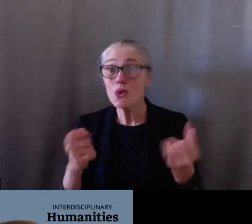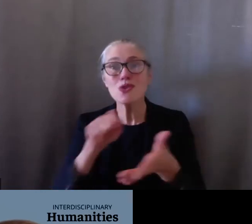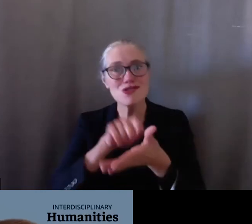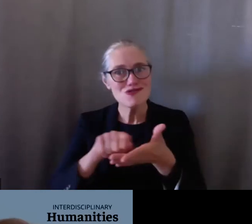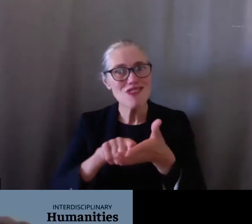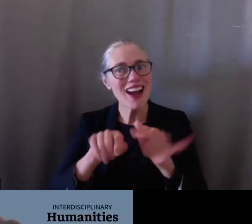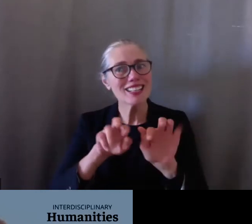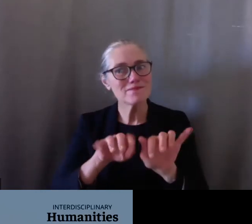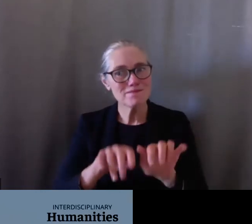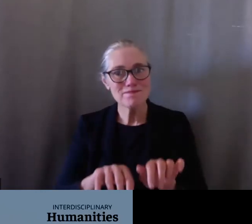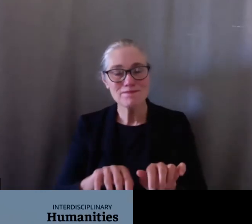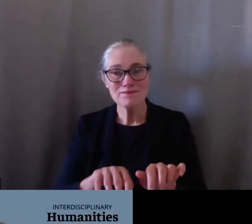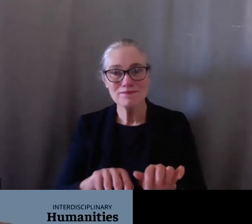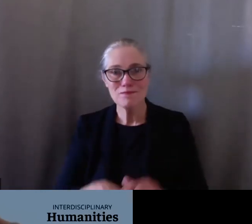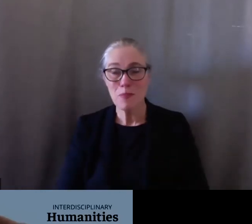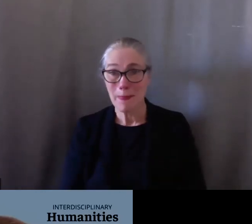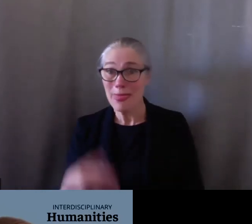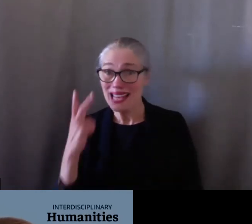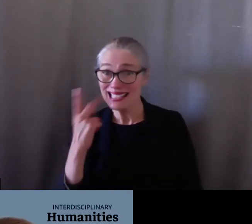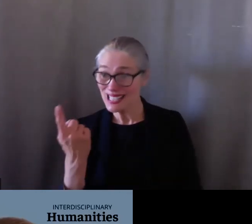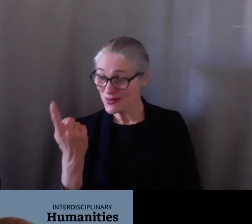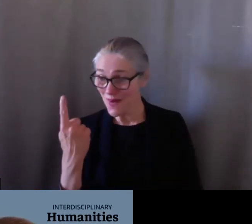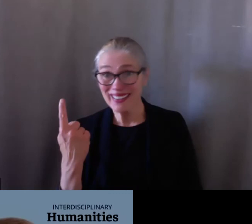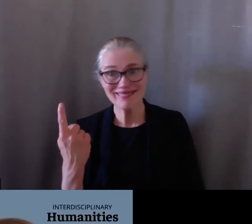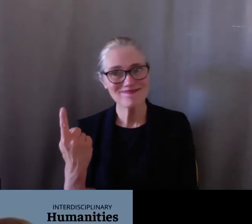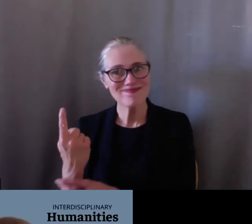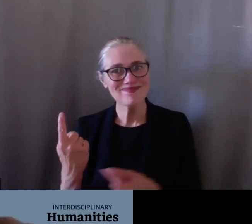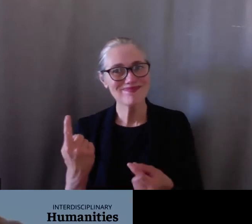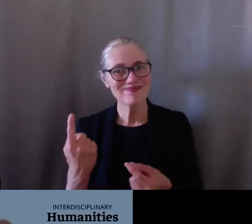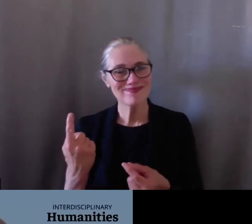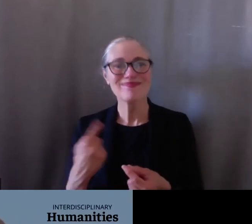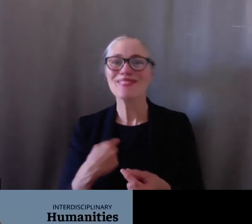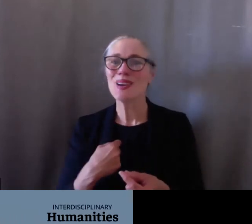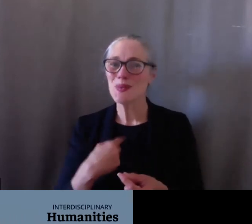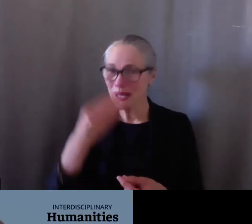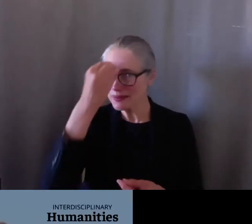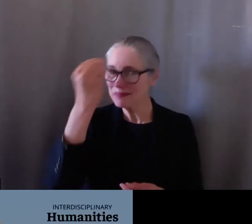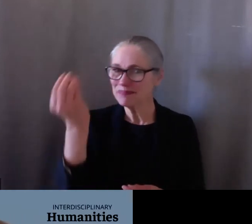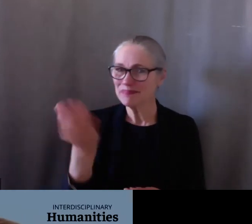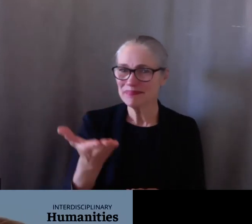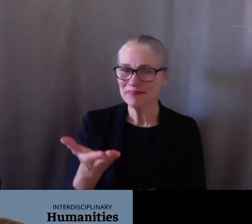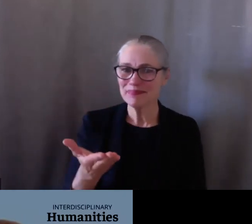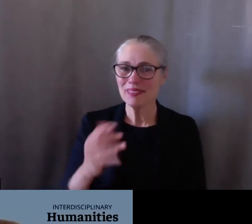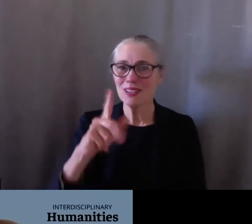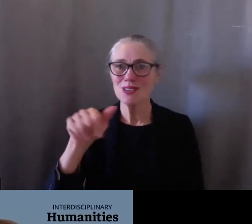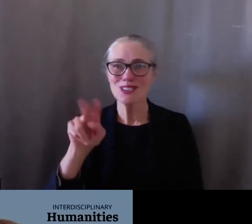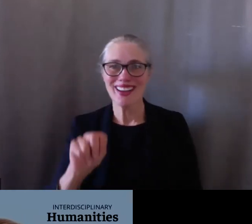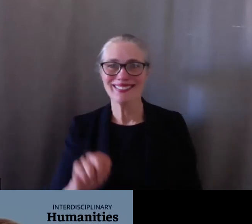2020, which are frightening and angering and also convincing. And the question